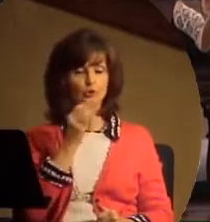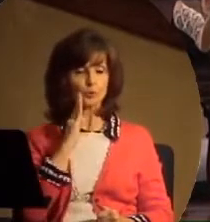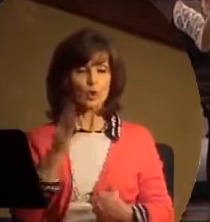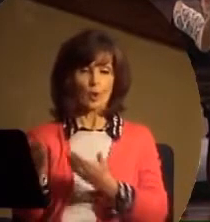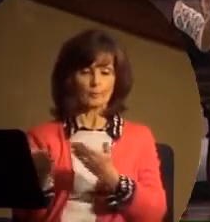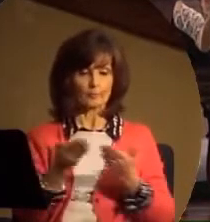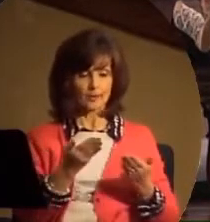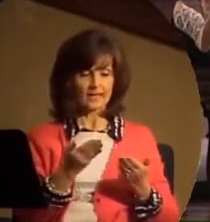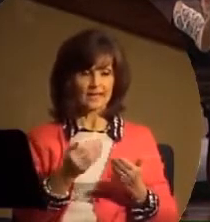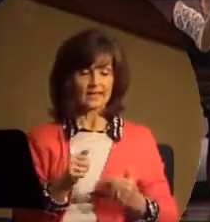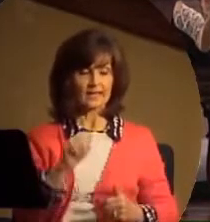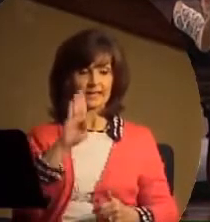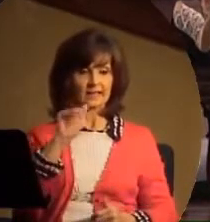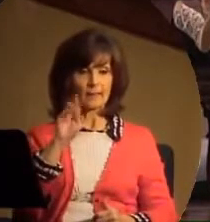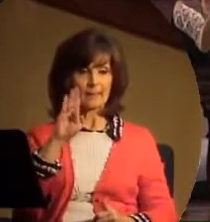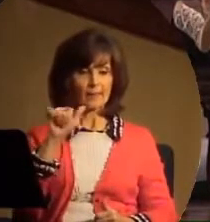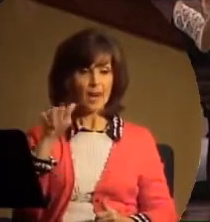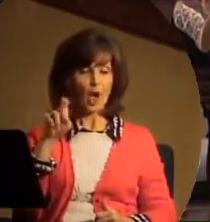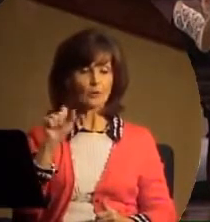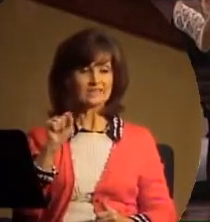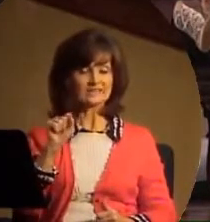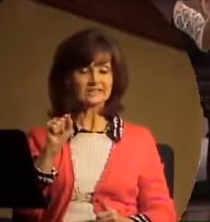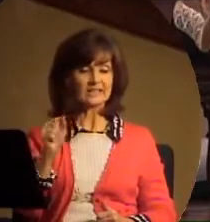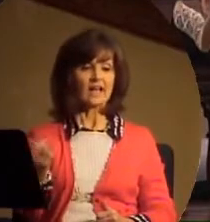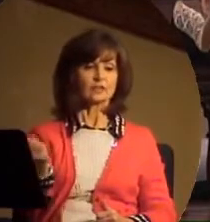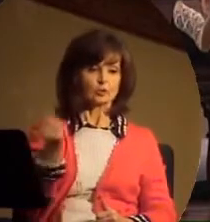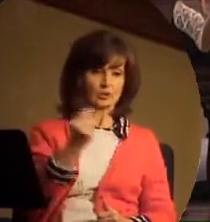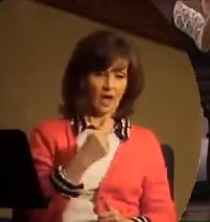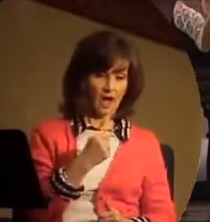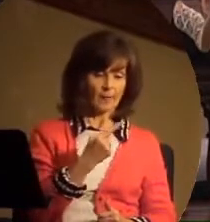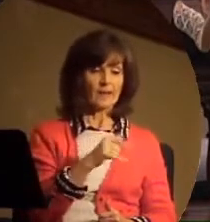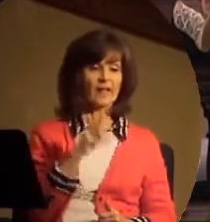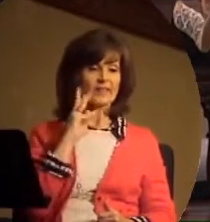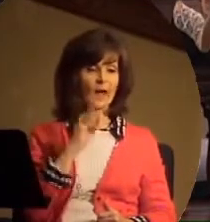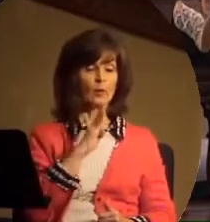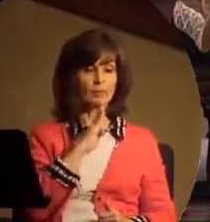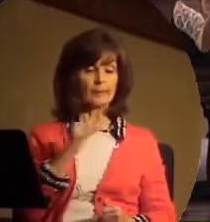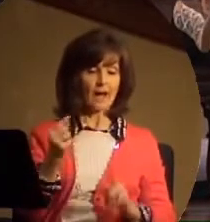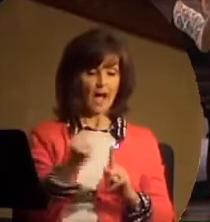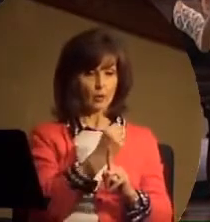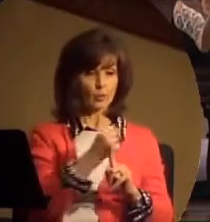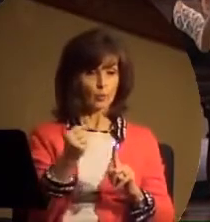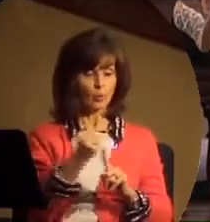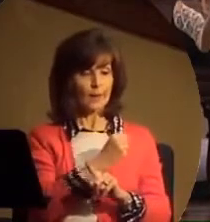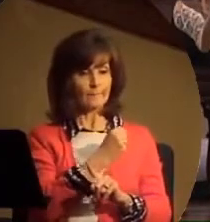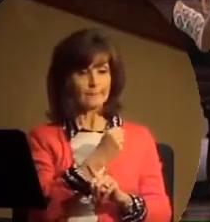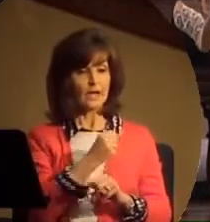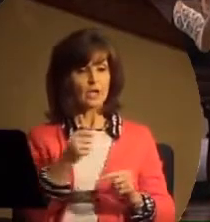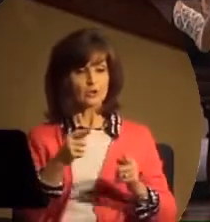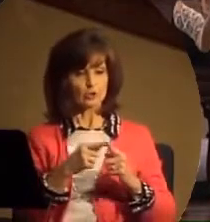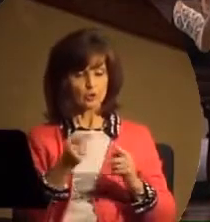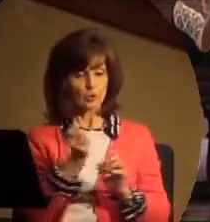the Babylonians down, and they're going to come and they're going to be my whip, my scourge, to correct the iniquity of the